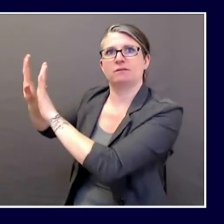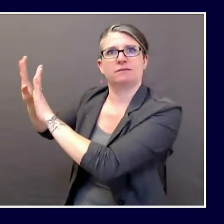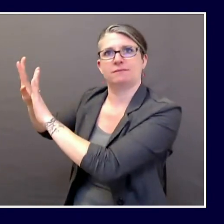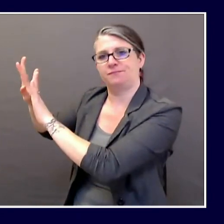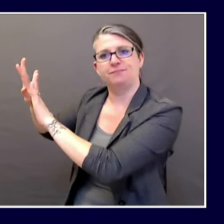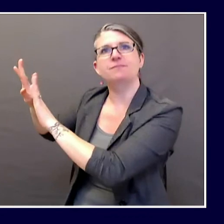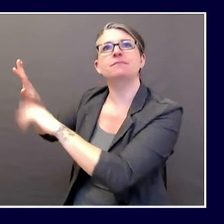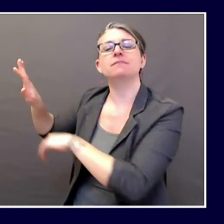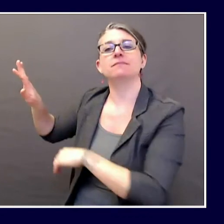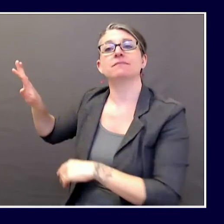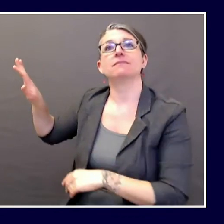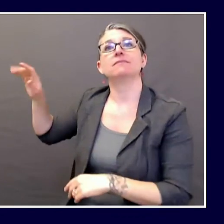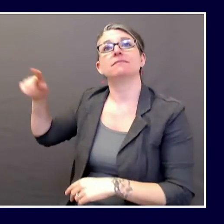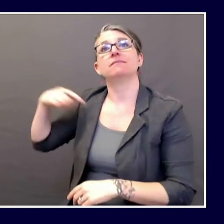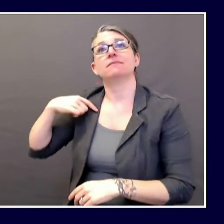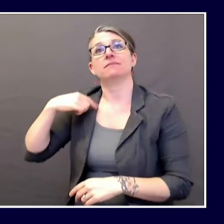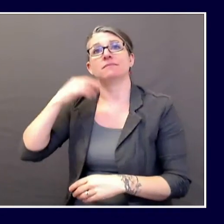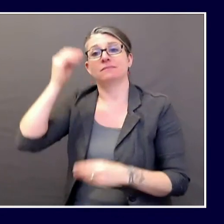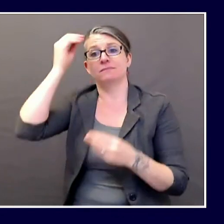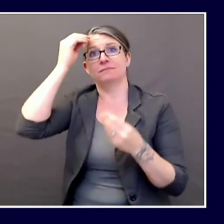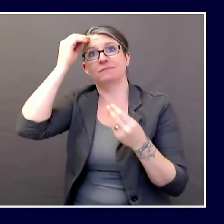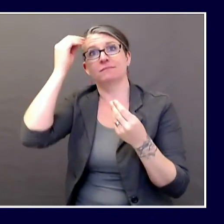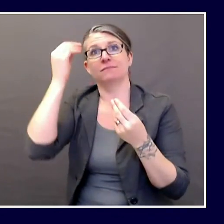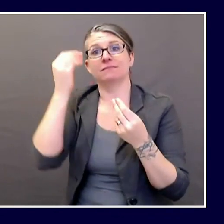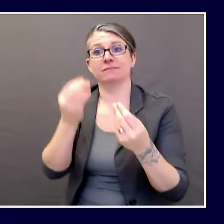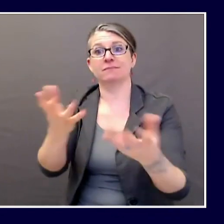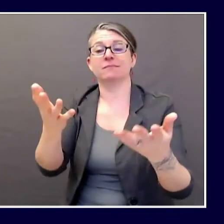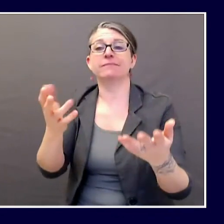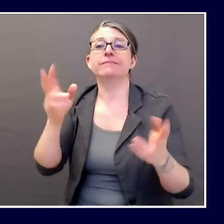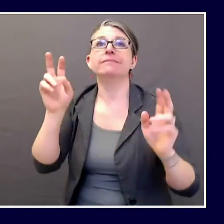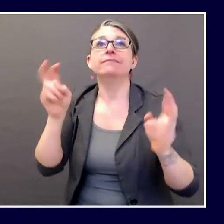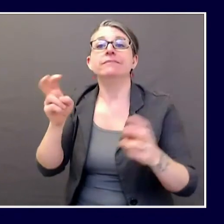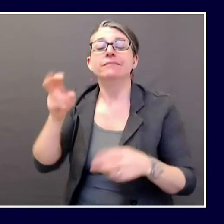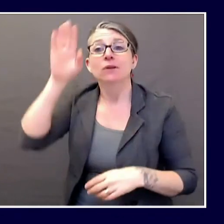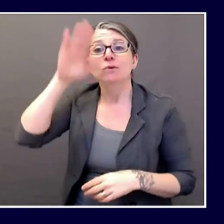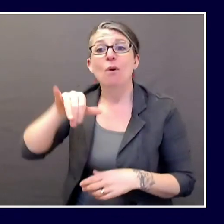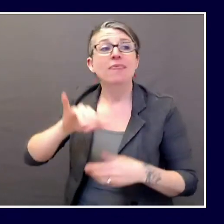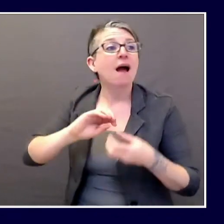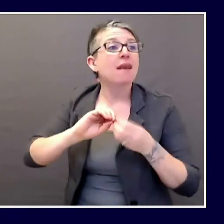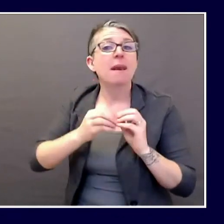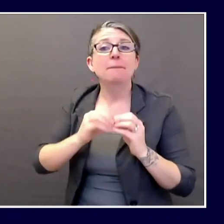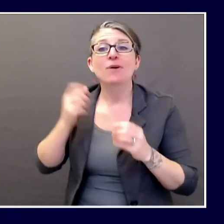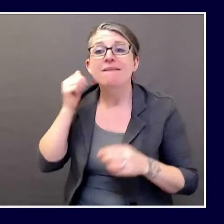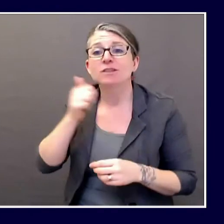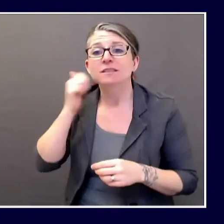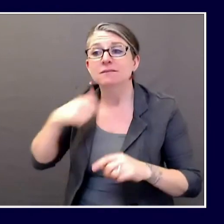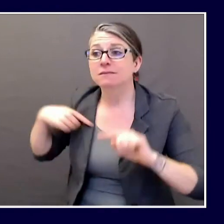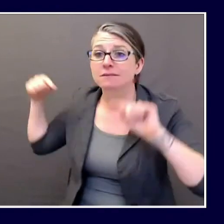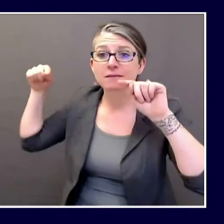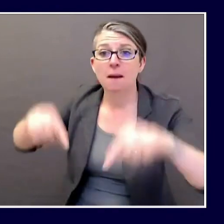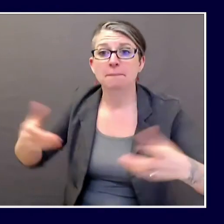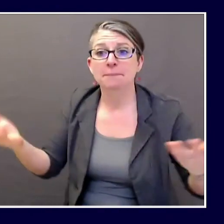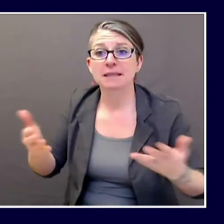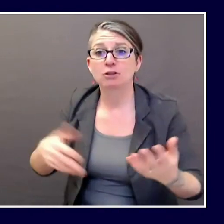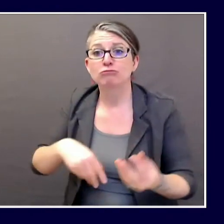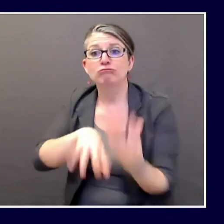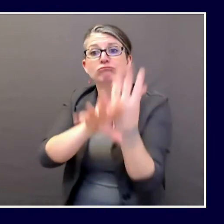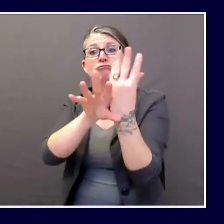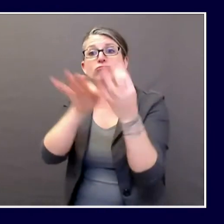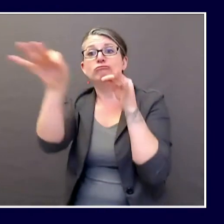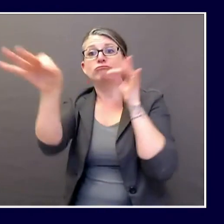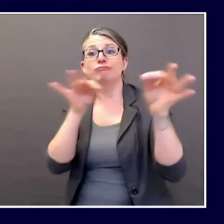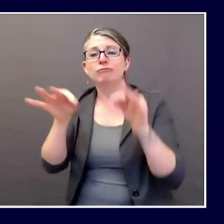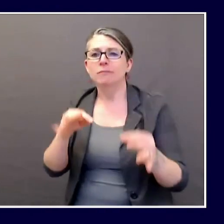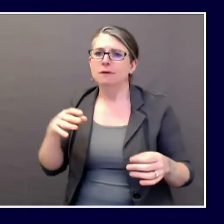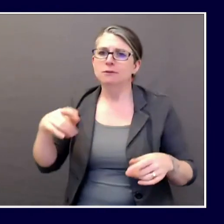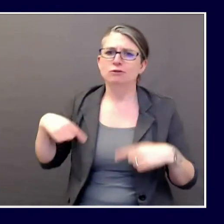as you noted, for the potential increase in the supply later this month or perhaps in early April. One of the things that our